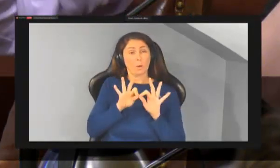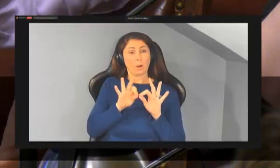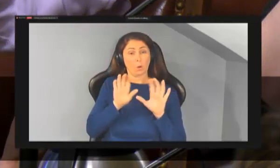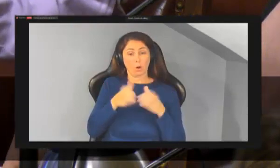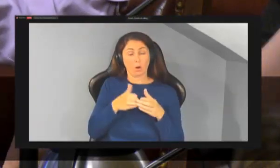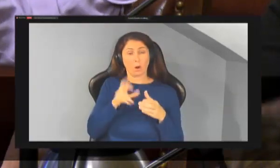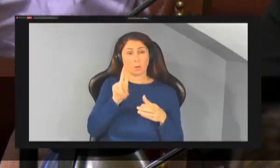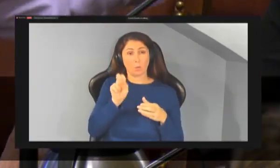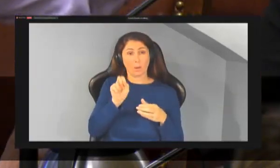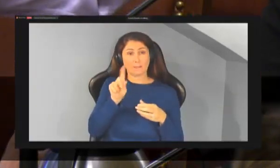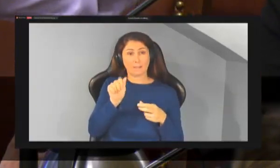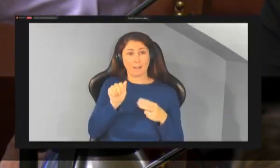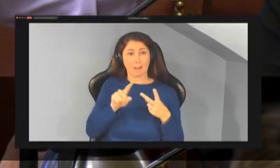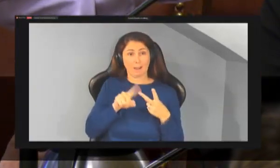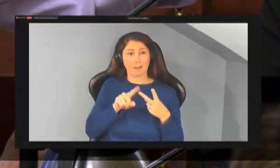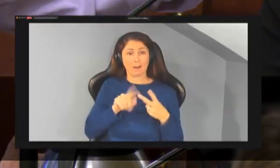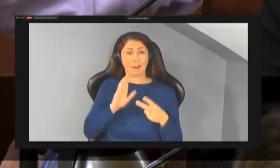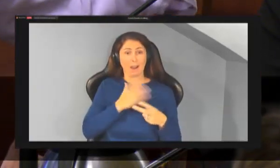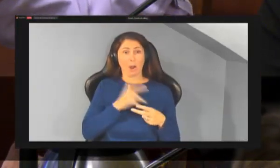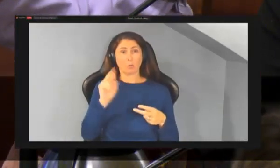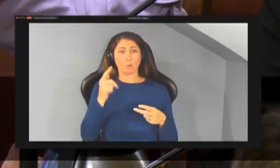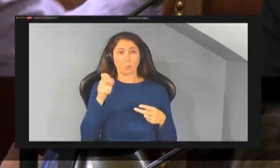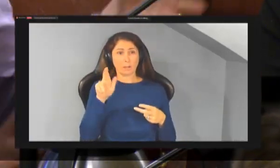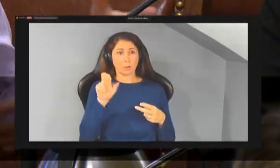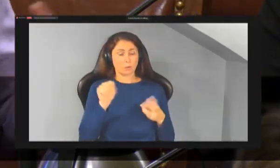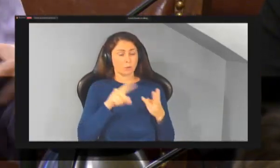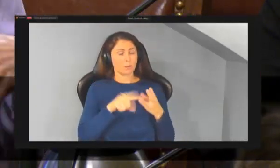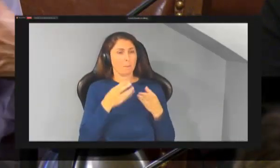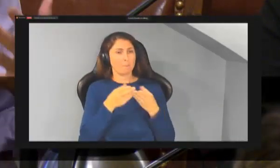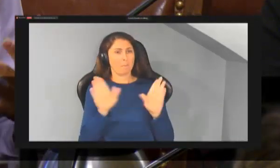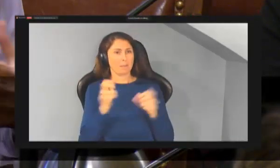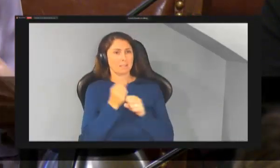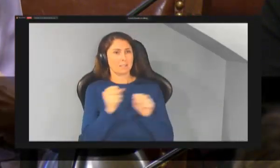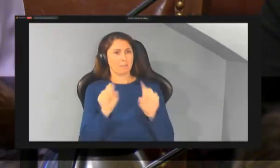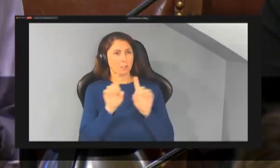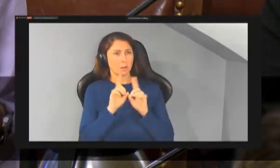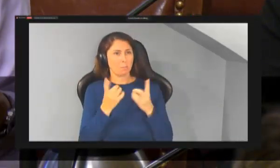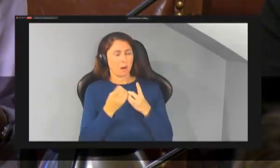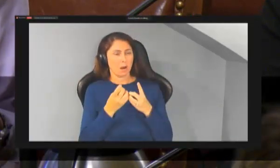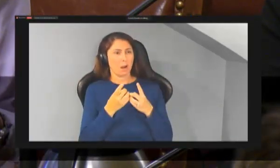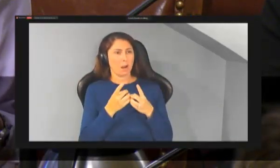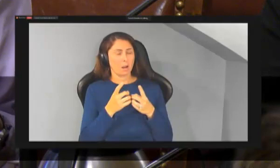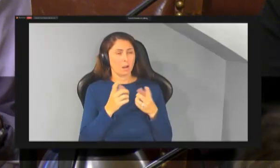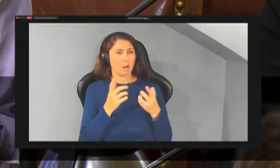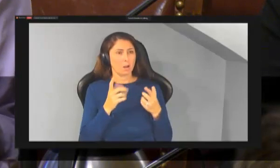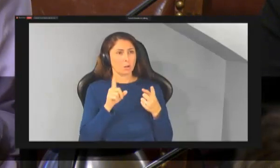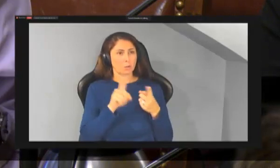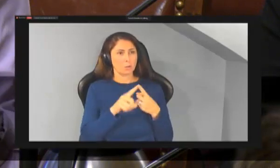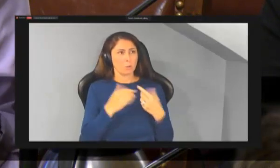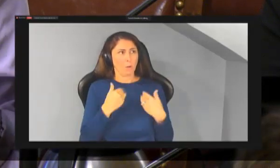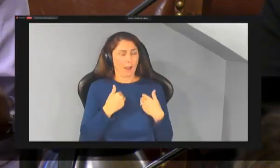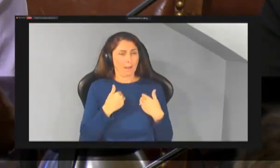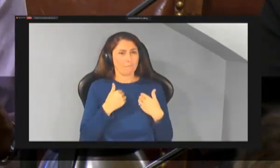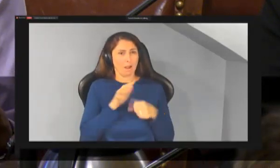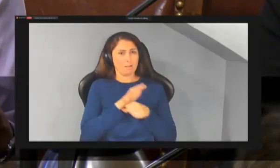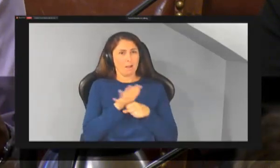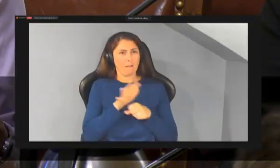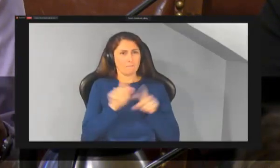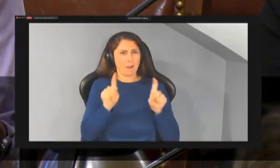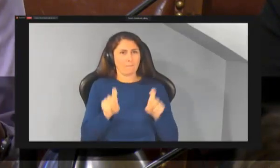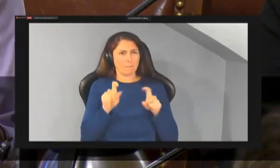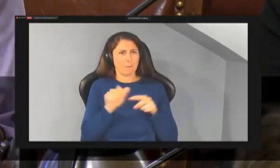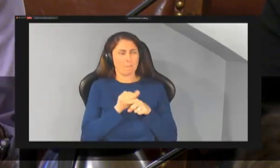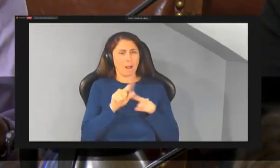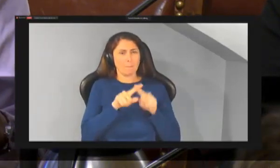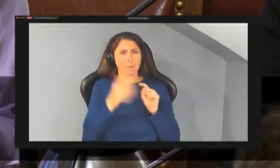USDA, our rangers, and our public safety department to arrive at enough of a pilot, but no more than